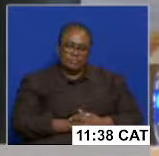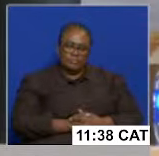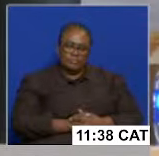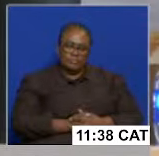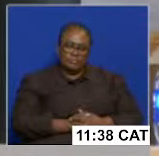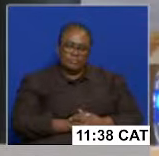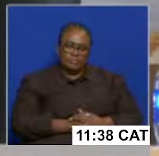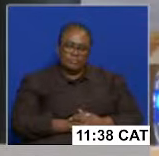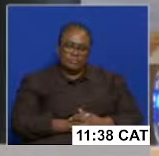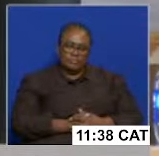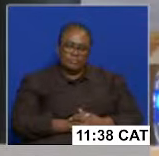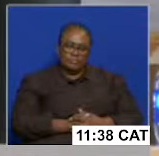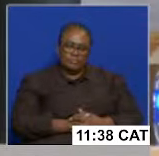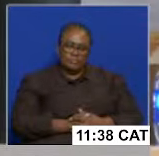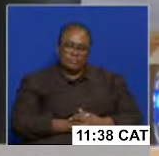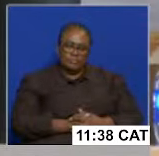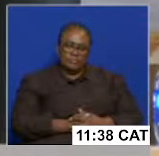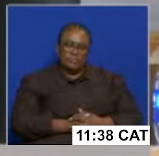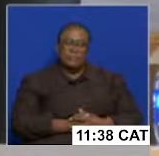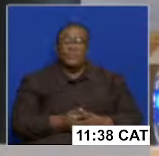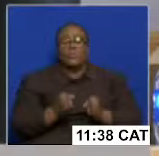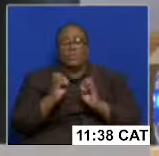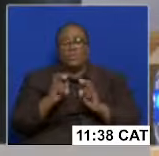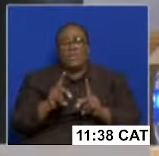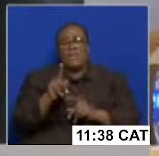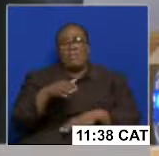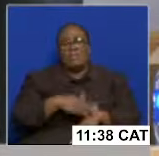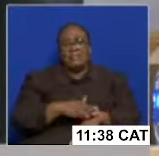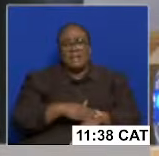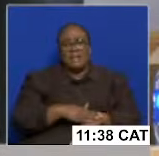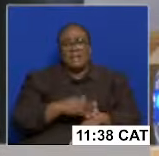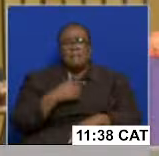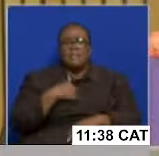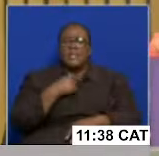Okay, at that time, I will say because